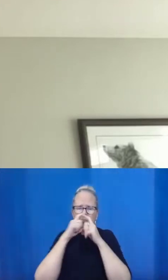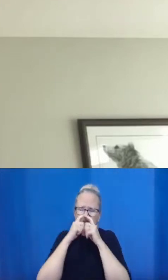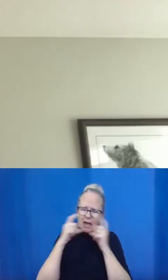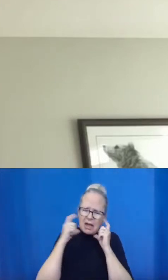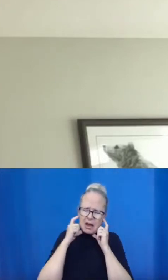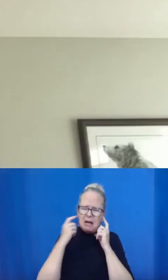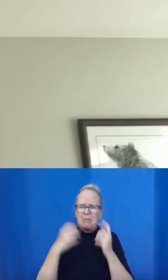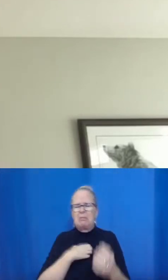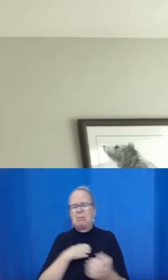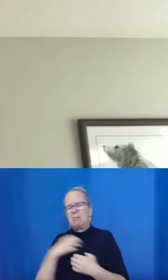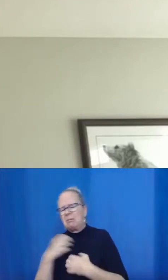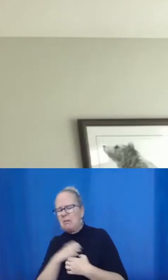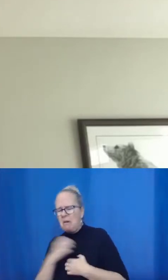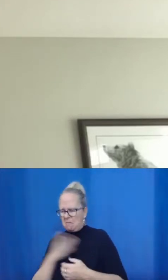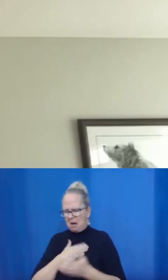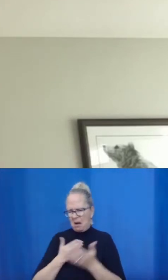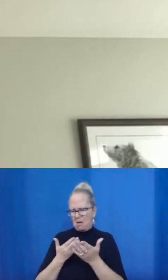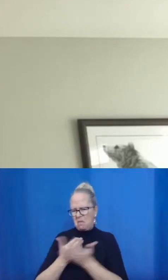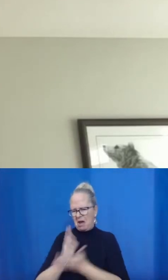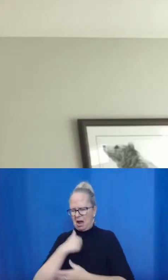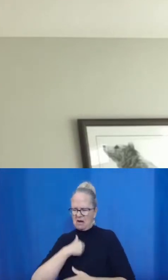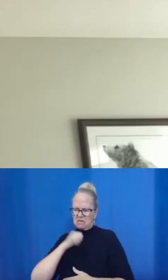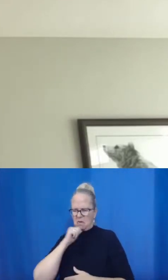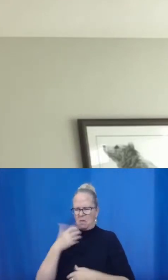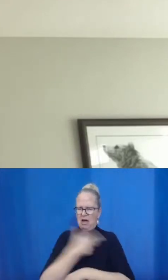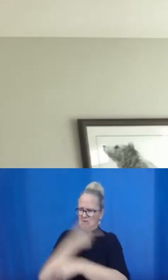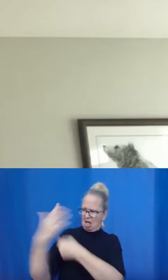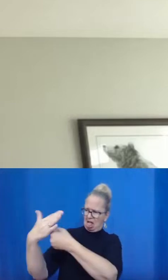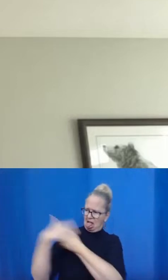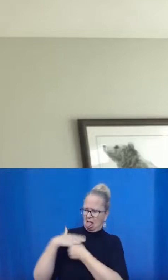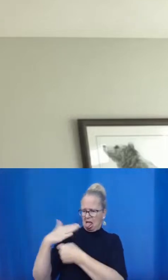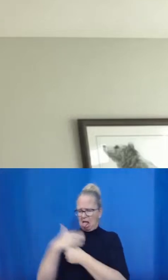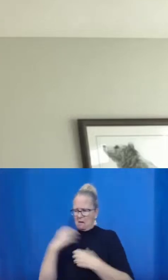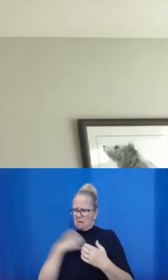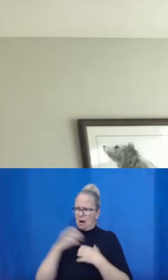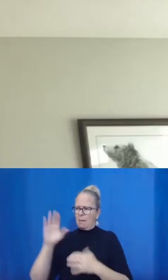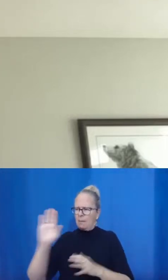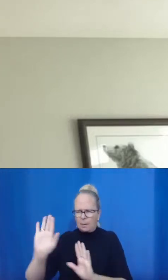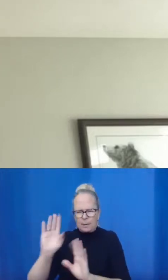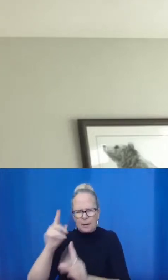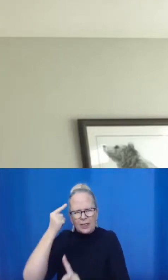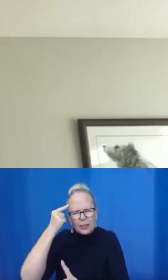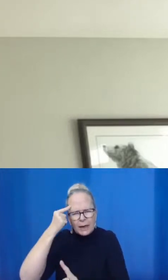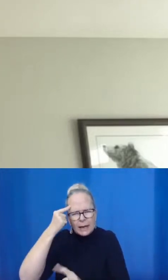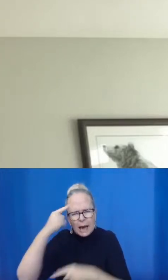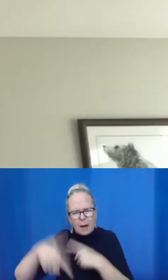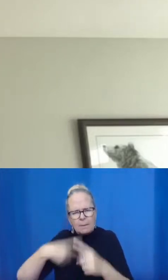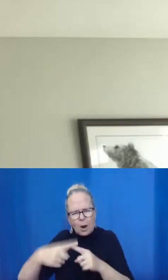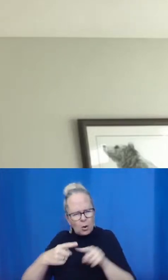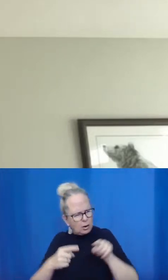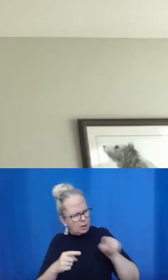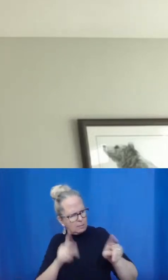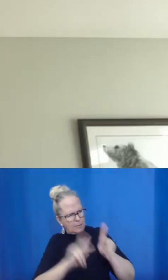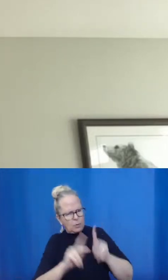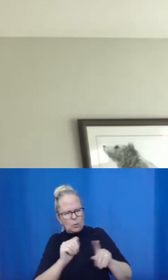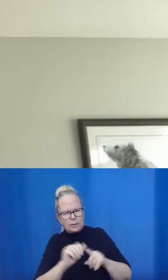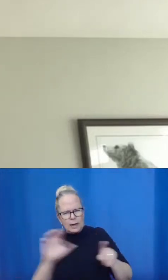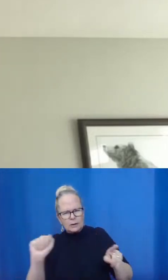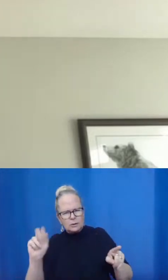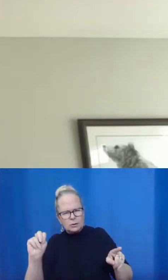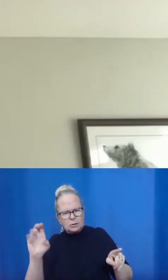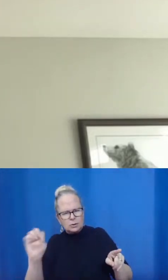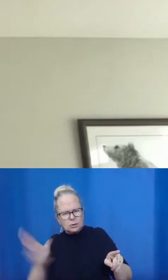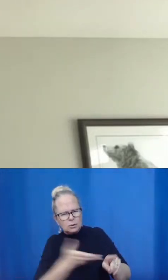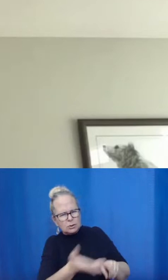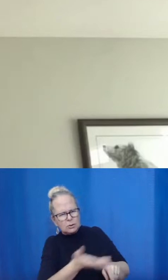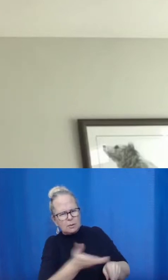to continually put their lives at risk? And don't they have the right to timely diagnosis and treatment for their cancer? Perhaps a silver lining in all of